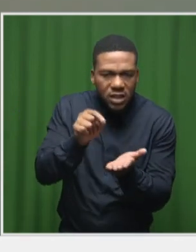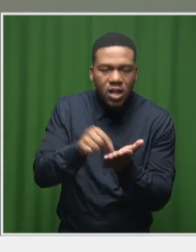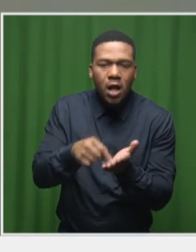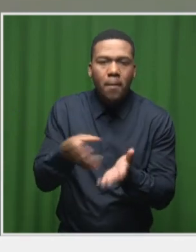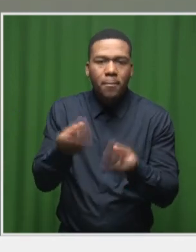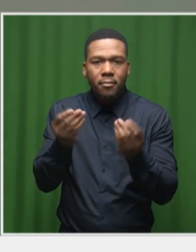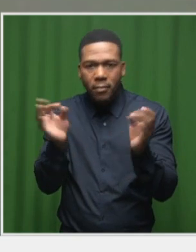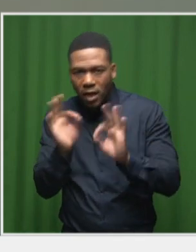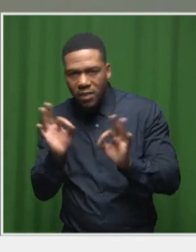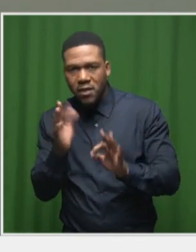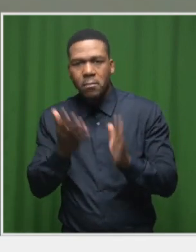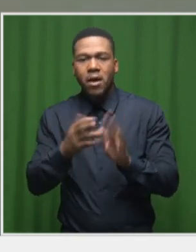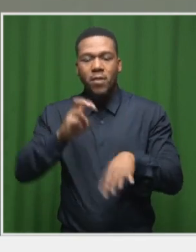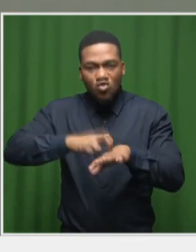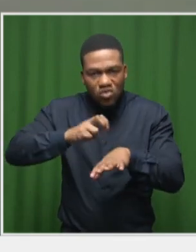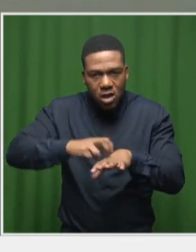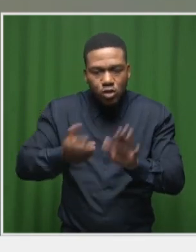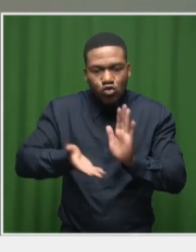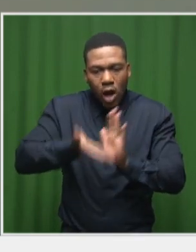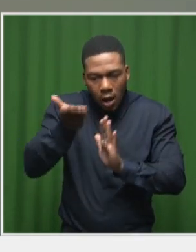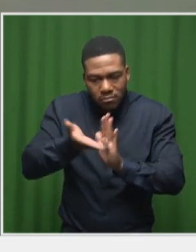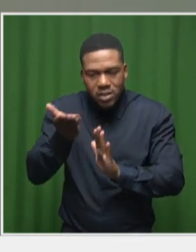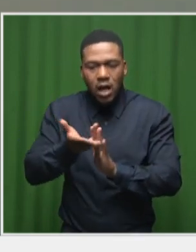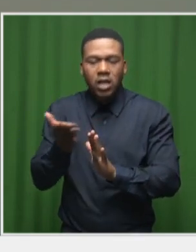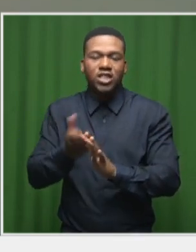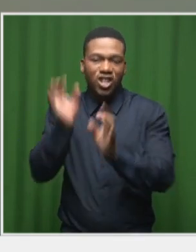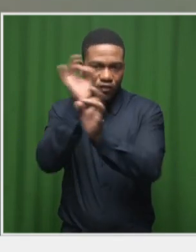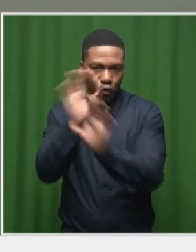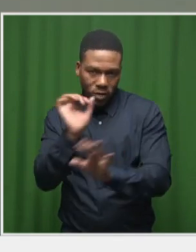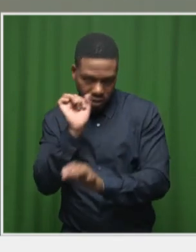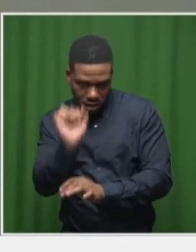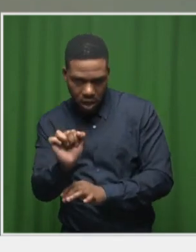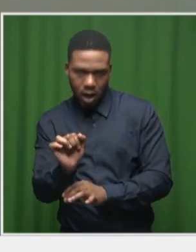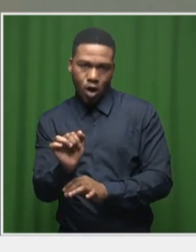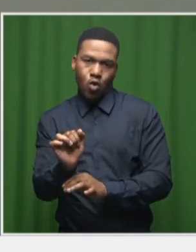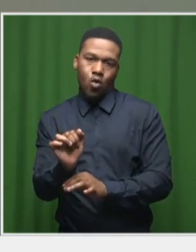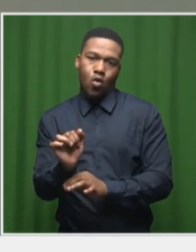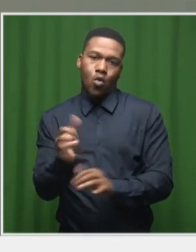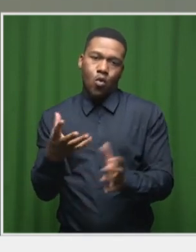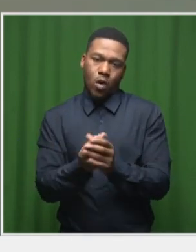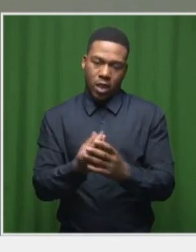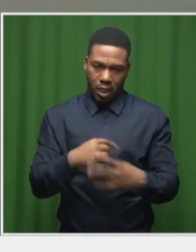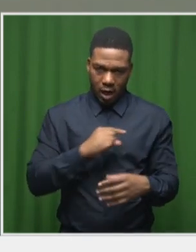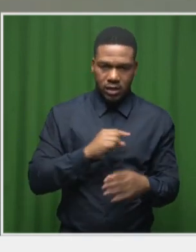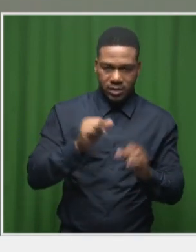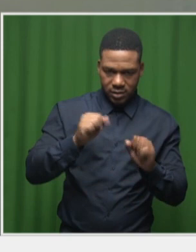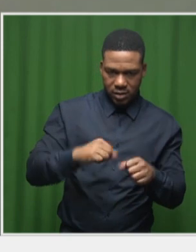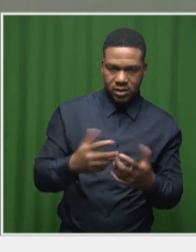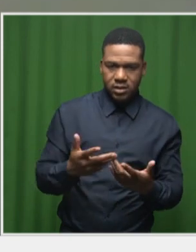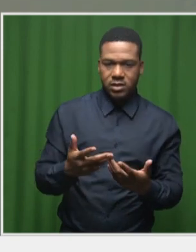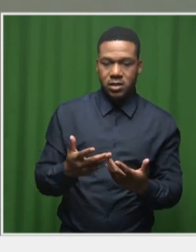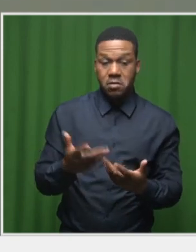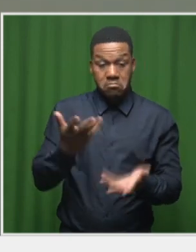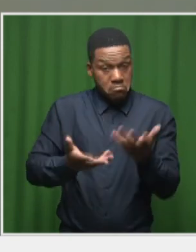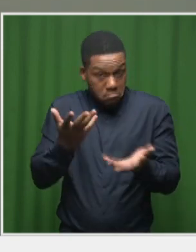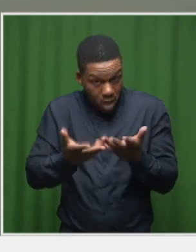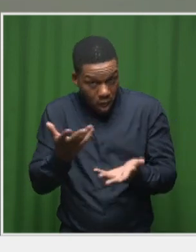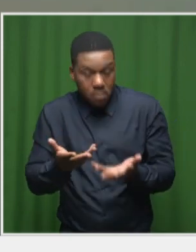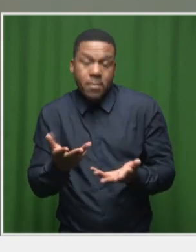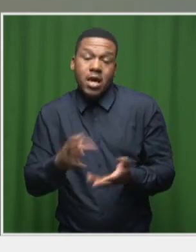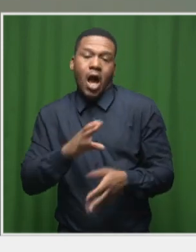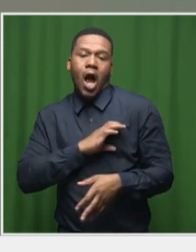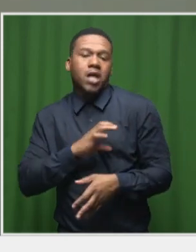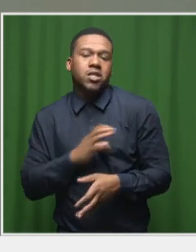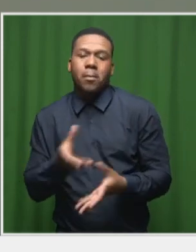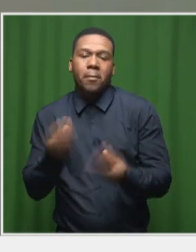haven't updated your particulars, maybe your contacts with us, then probably the customers are not receiving that